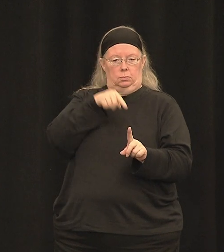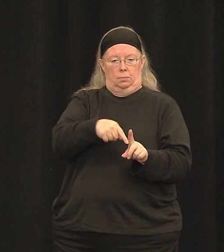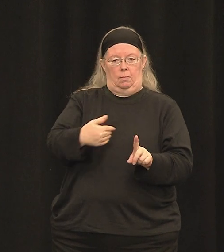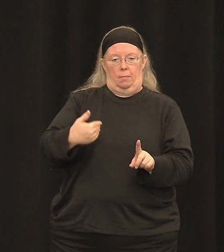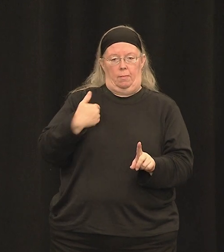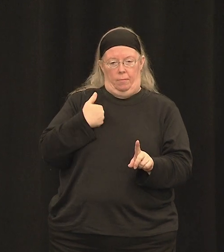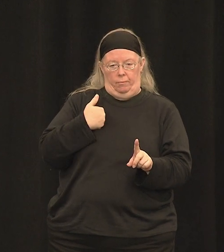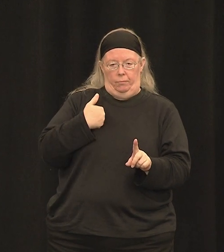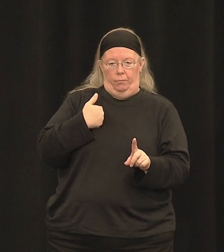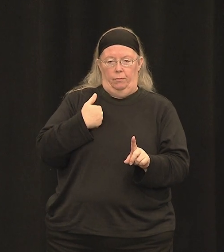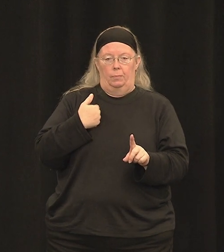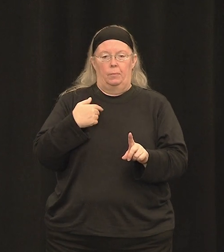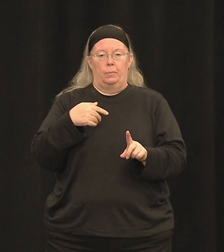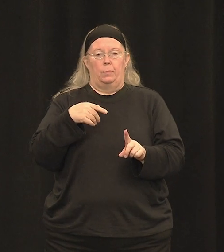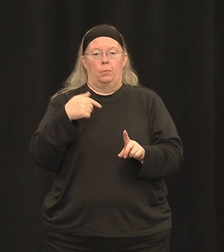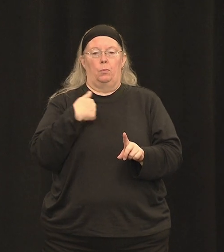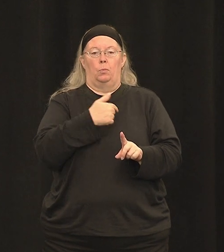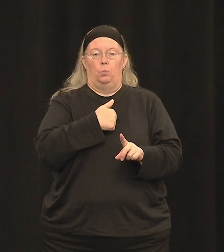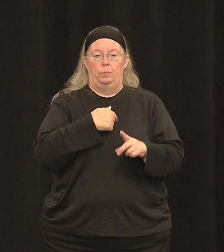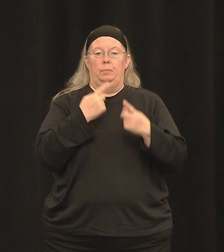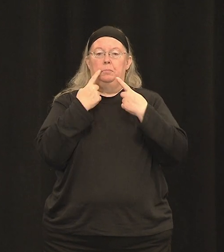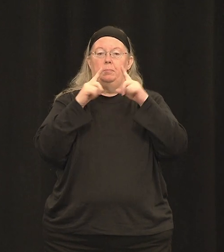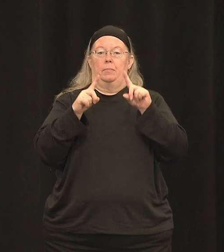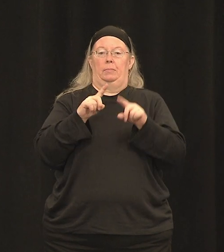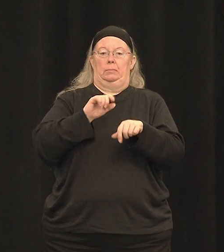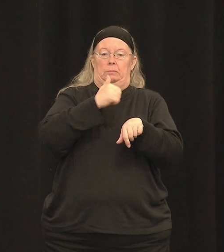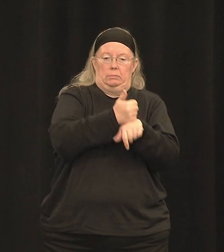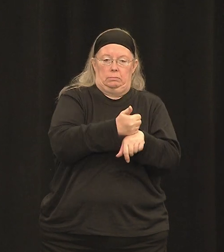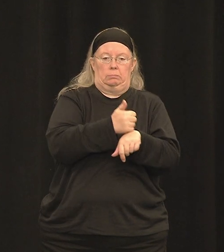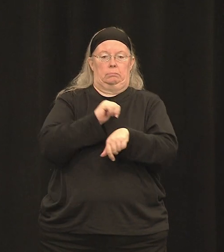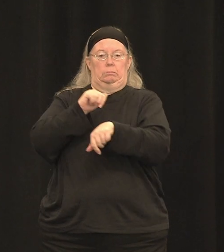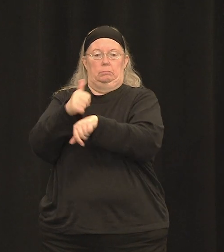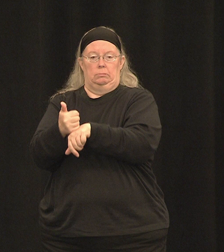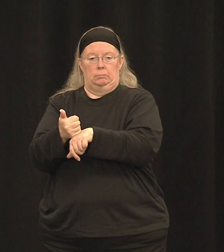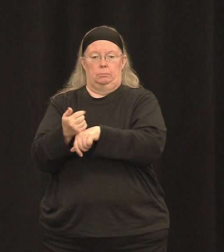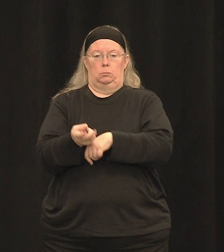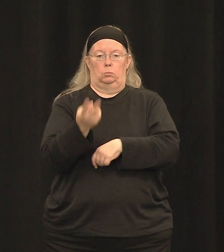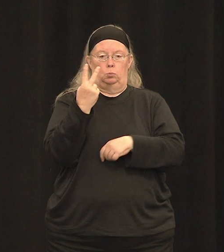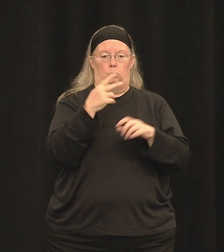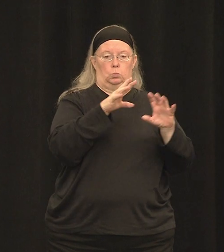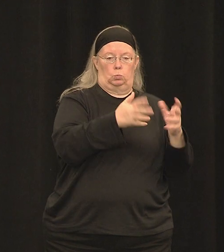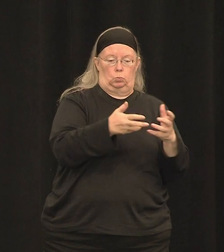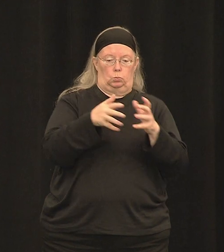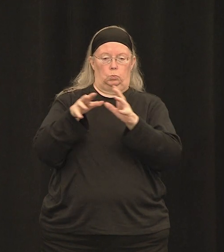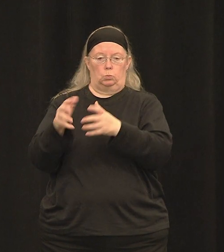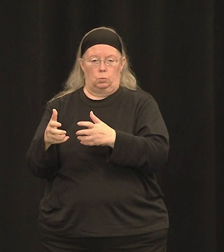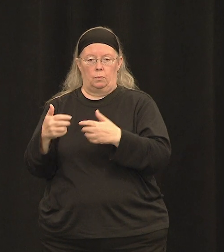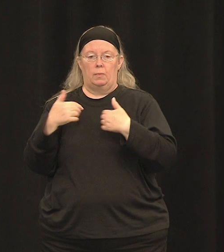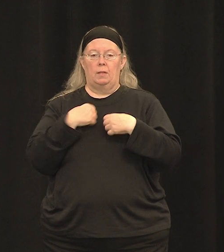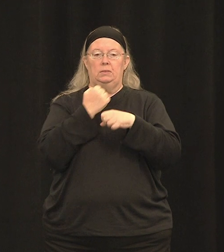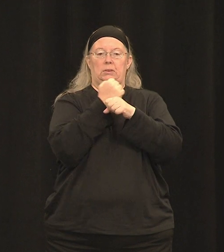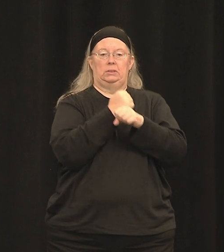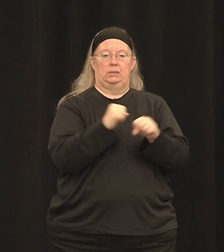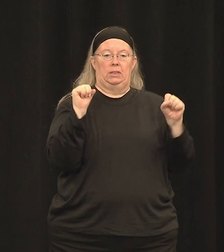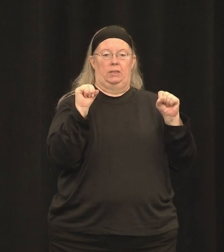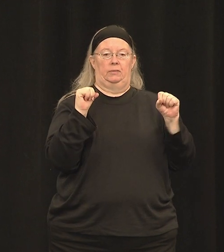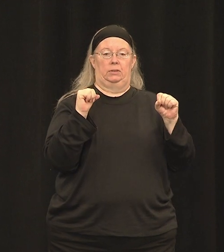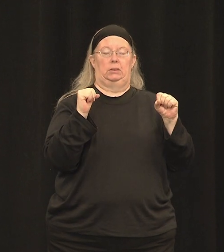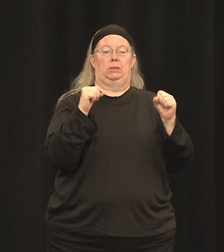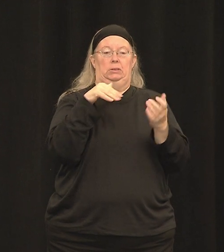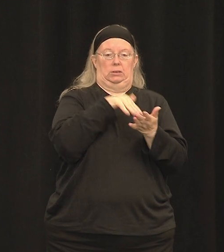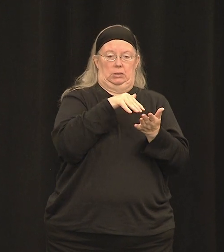locations. We have completed safety studies of our gene therapy on non-diseased animals, and just